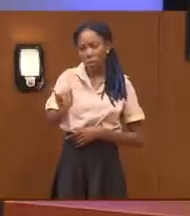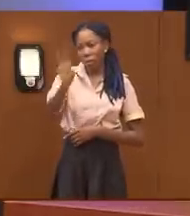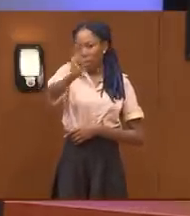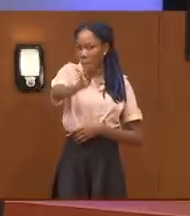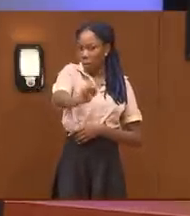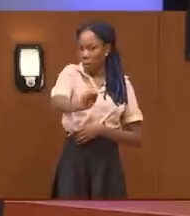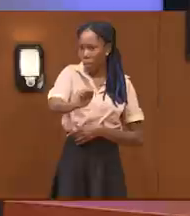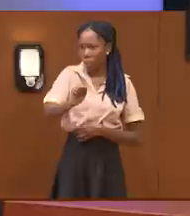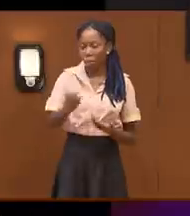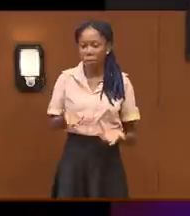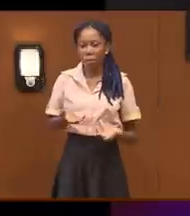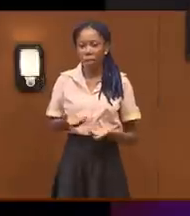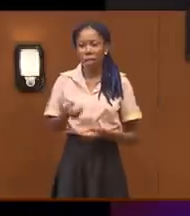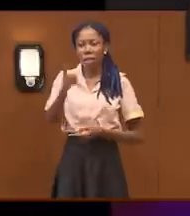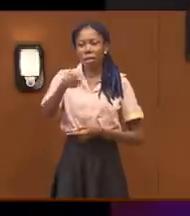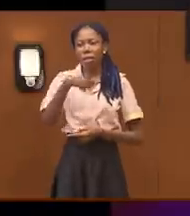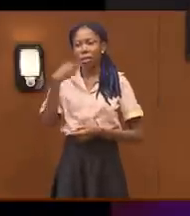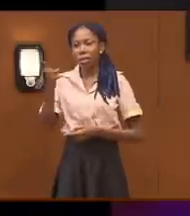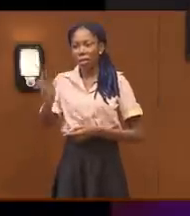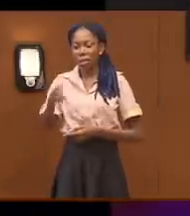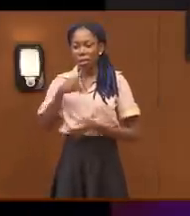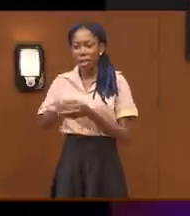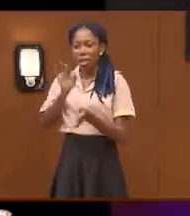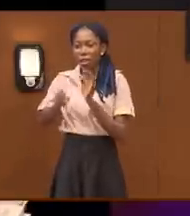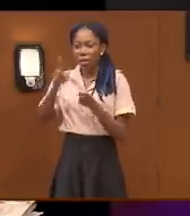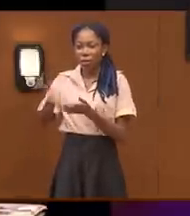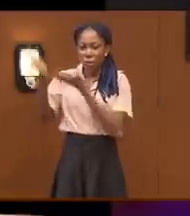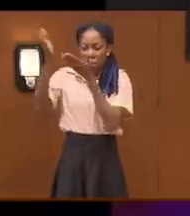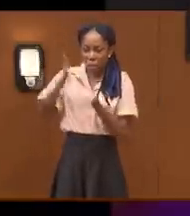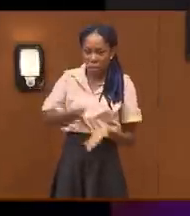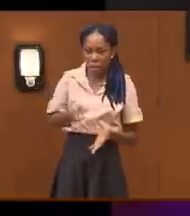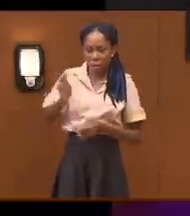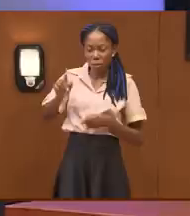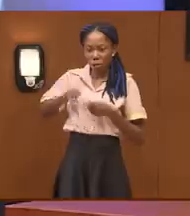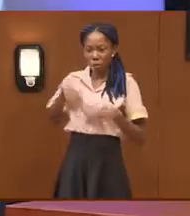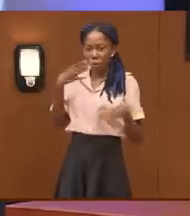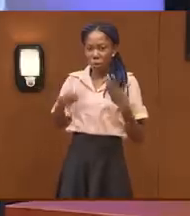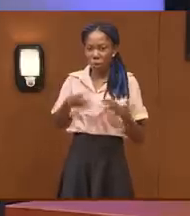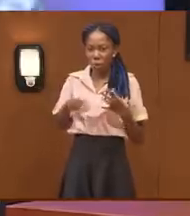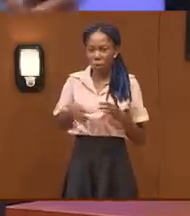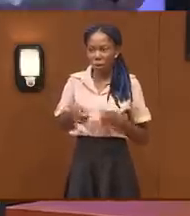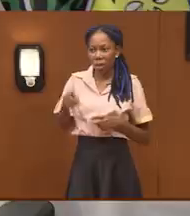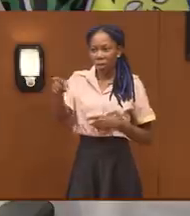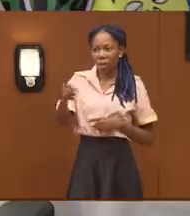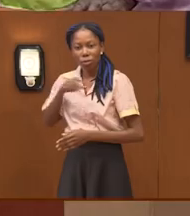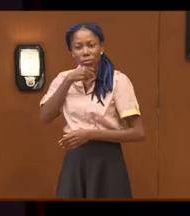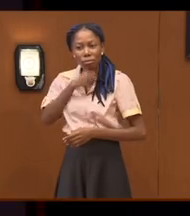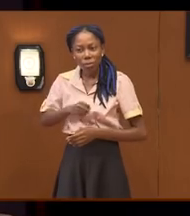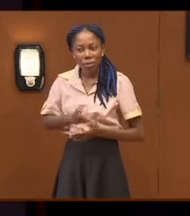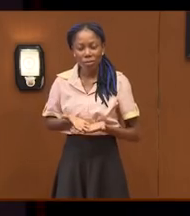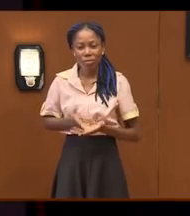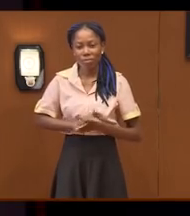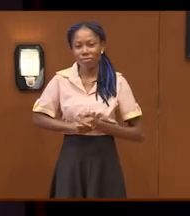I said it when I started, that he said if I bring him to court, he will take 6 months, 3 months, you know, and at the end I'll get tired. That's what he told me.